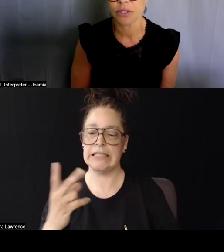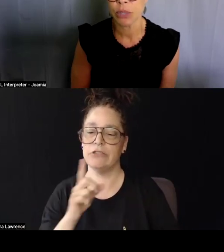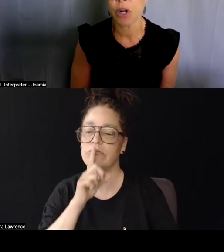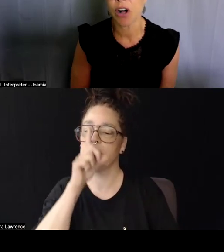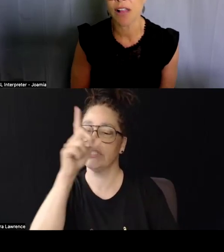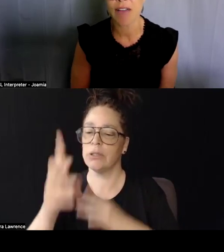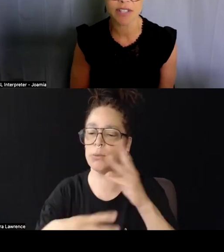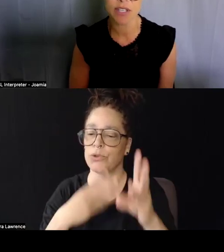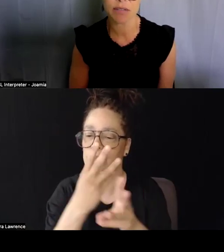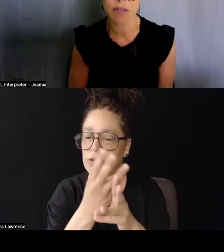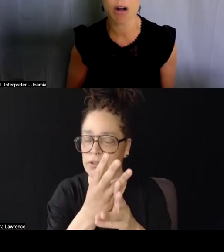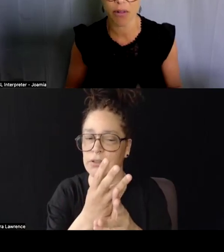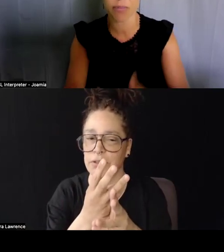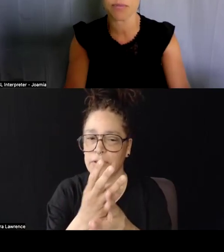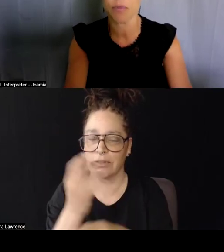You all